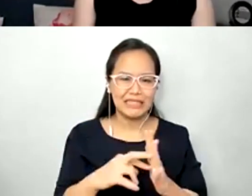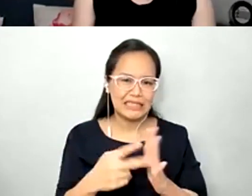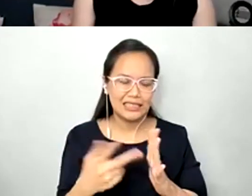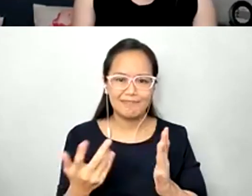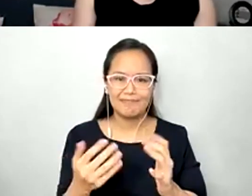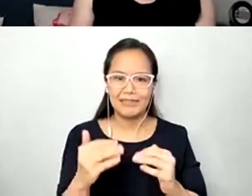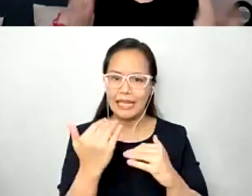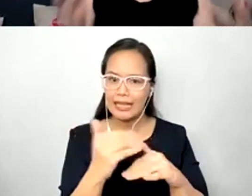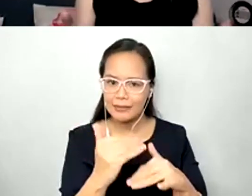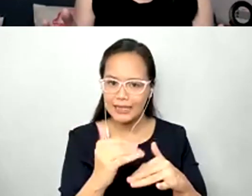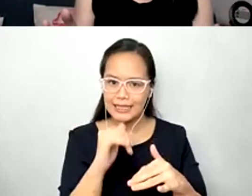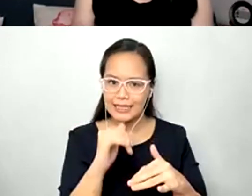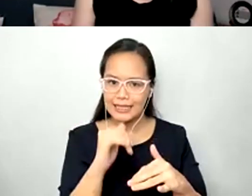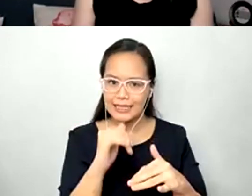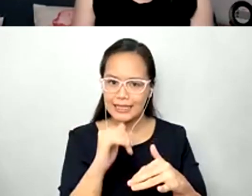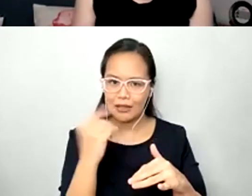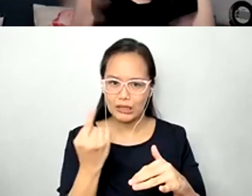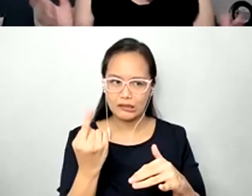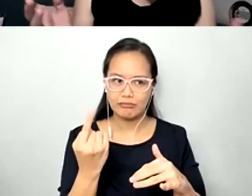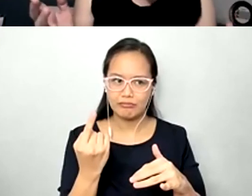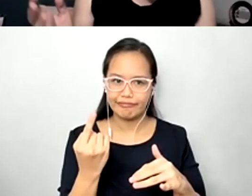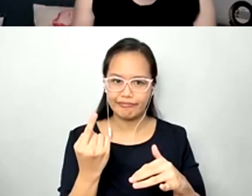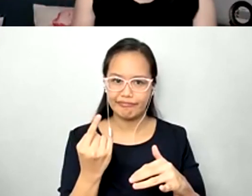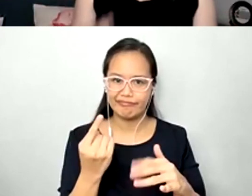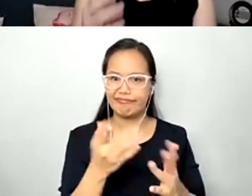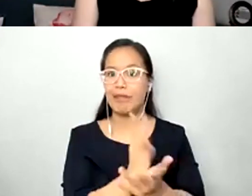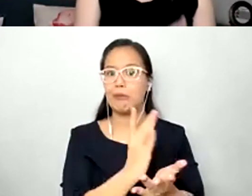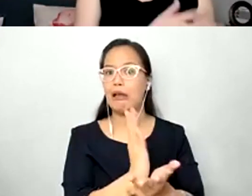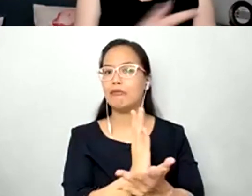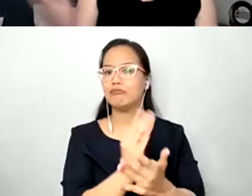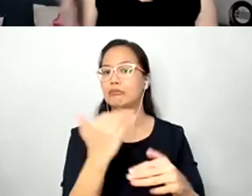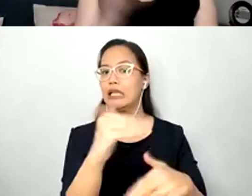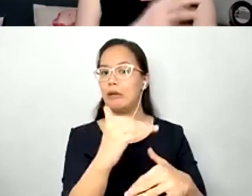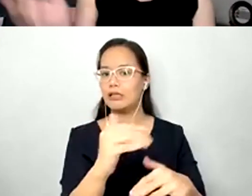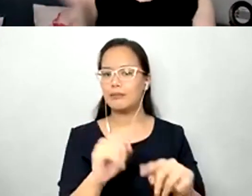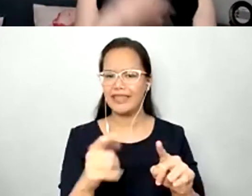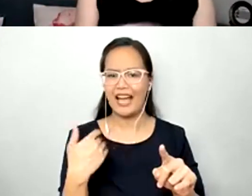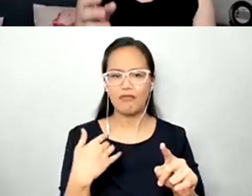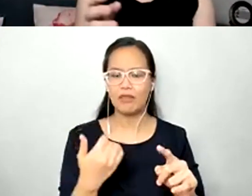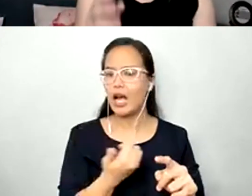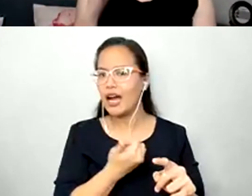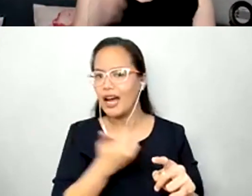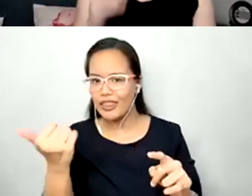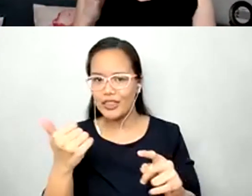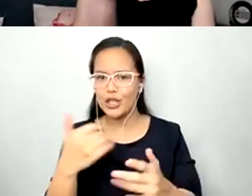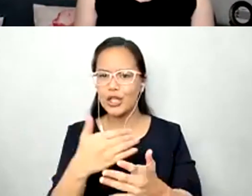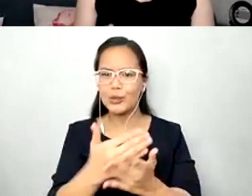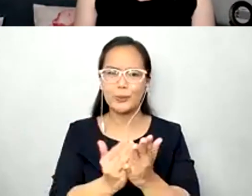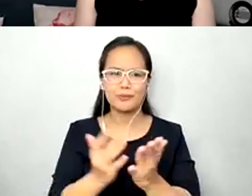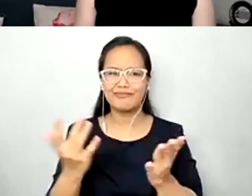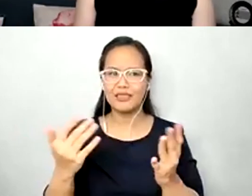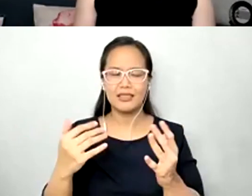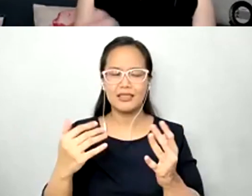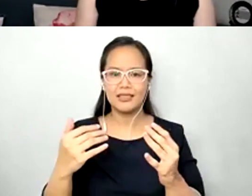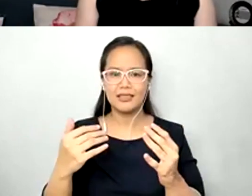just parang plain hypothetical limits, no? There are really other things that go on in our lives that do not give us